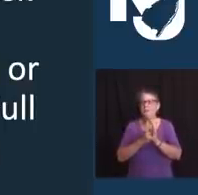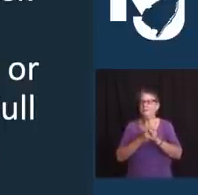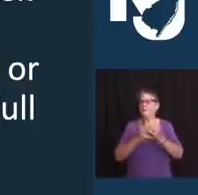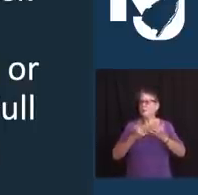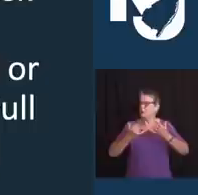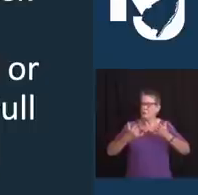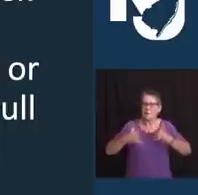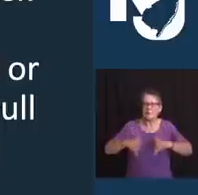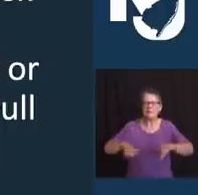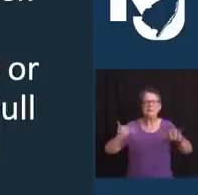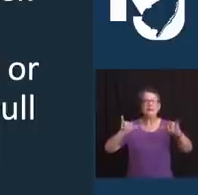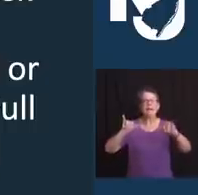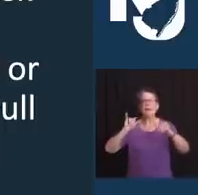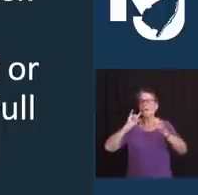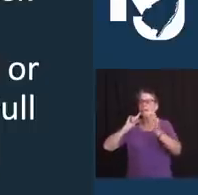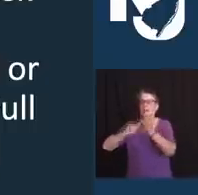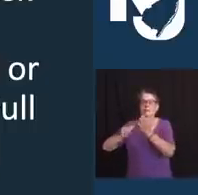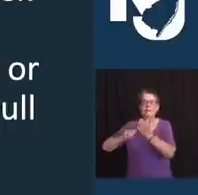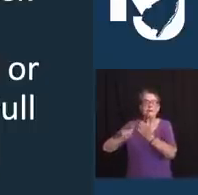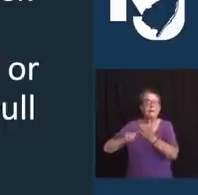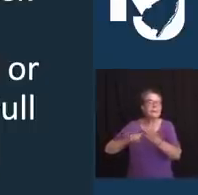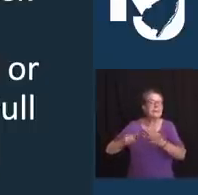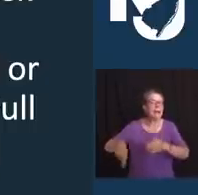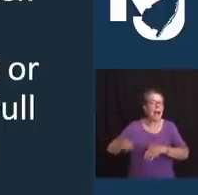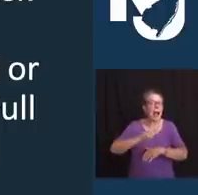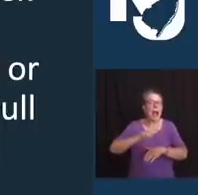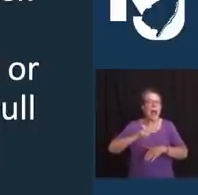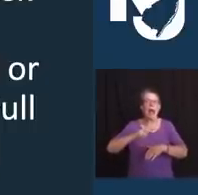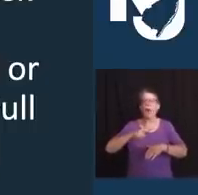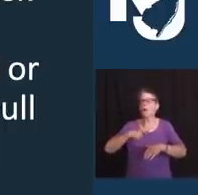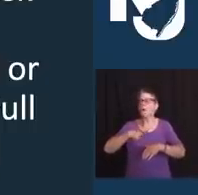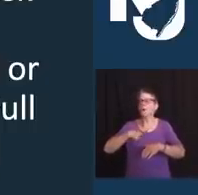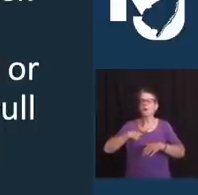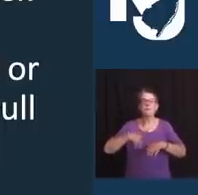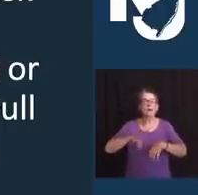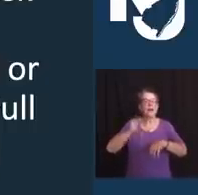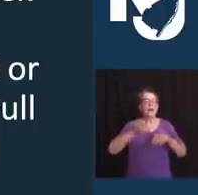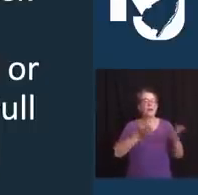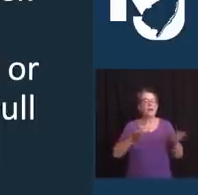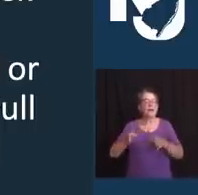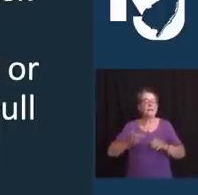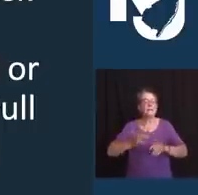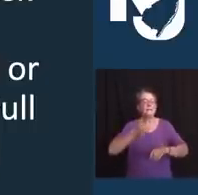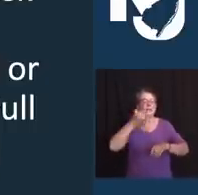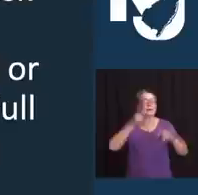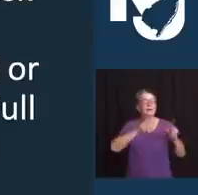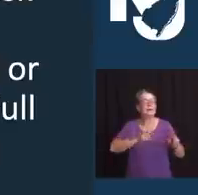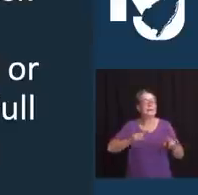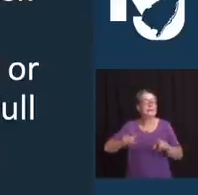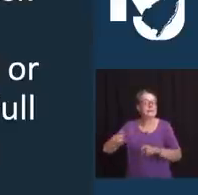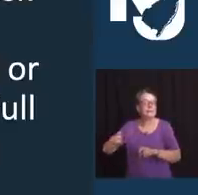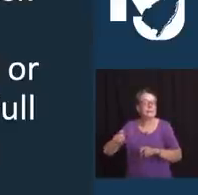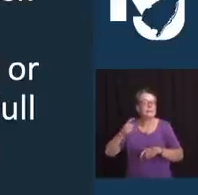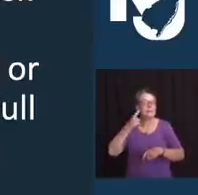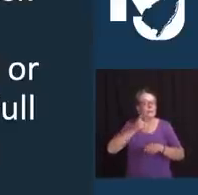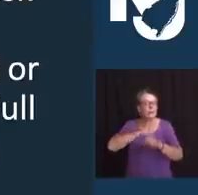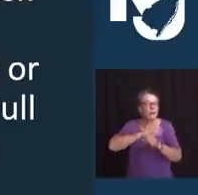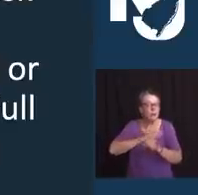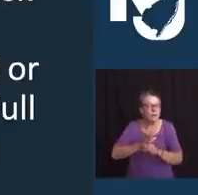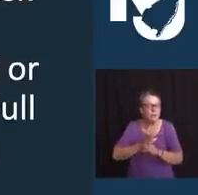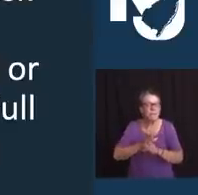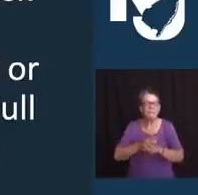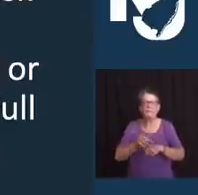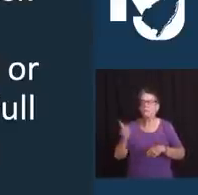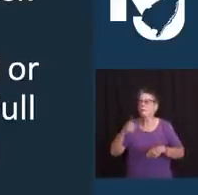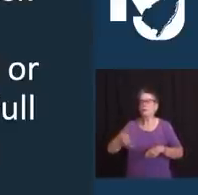set aggressive testing standards as quickly as possible in the state's high-risk settings. And to be clear,